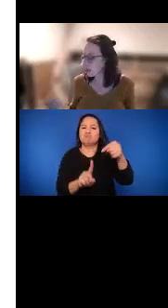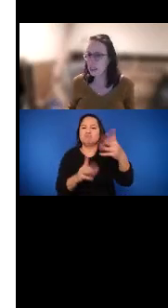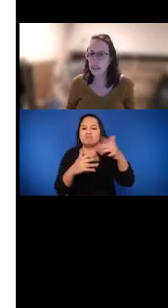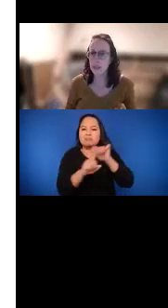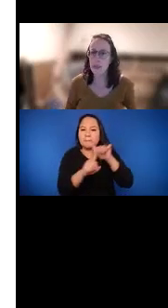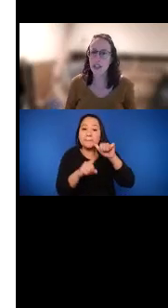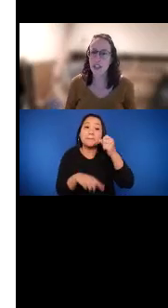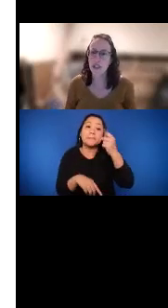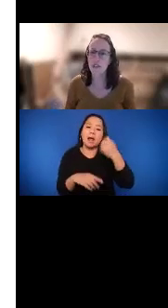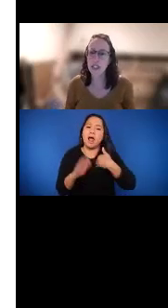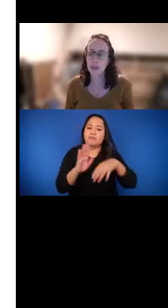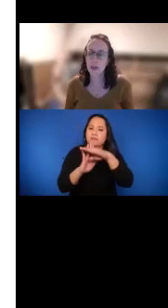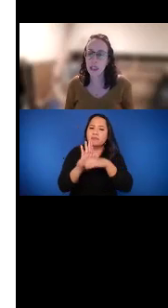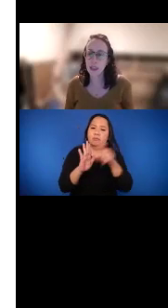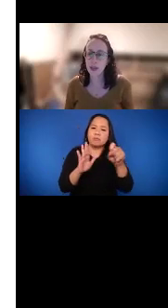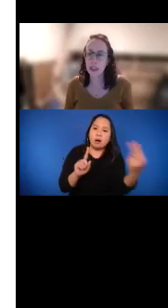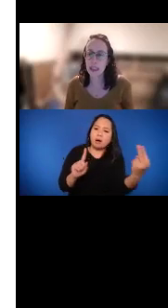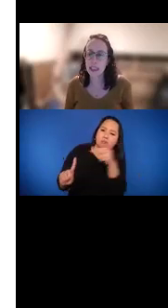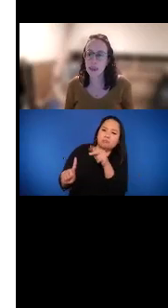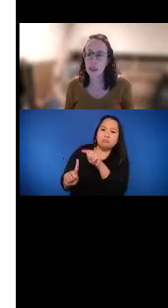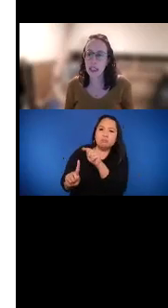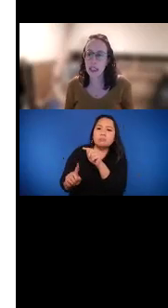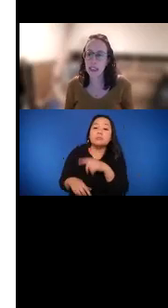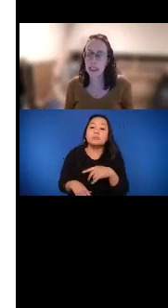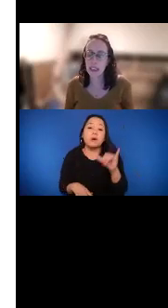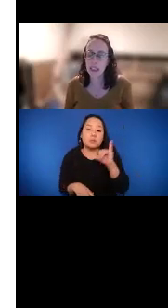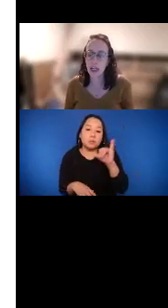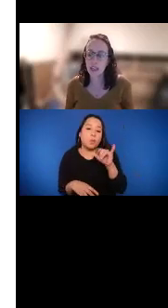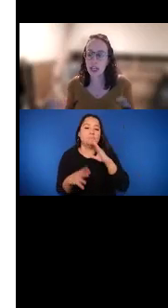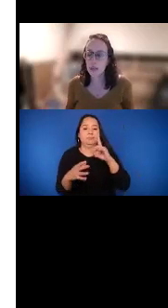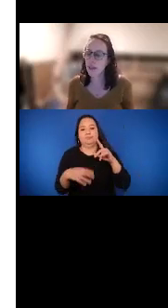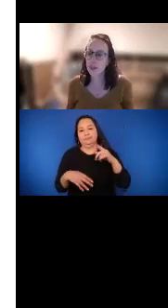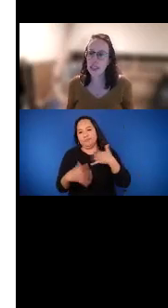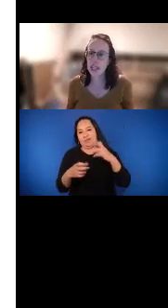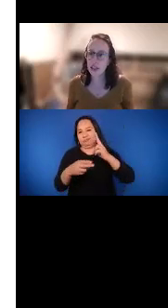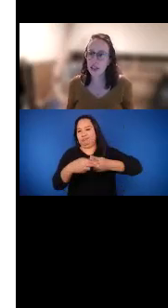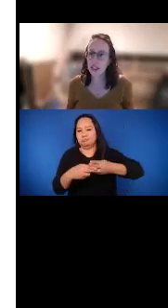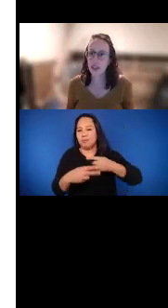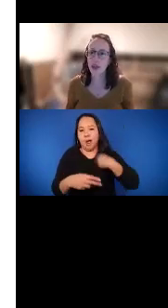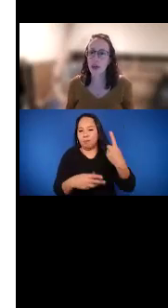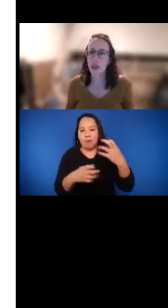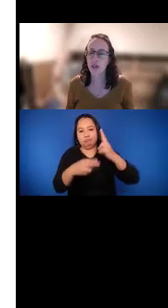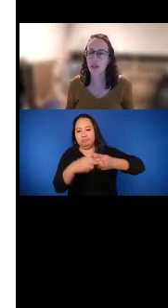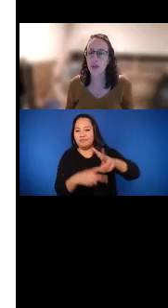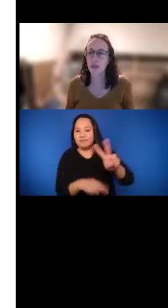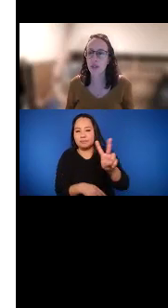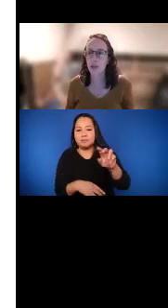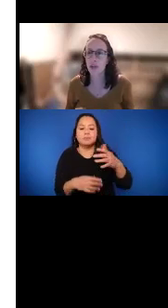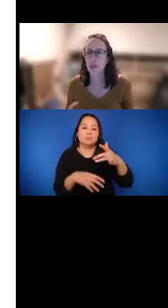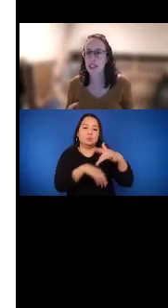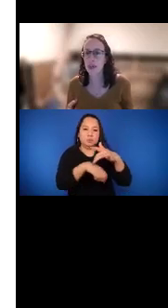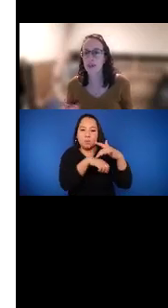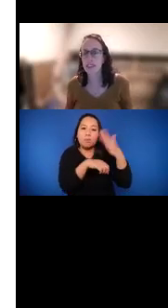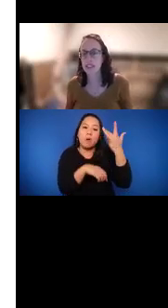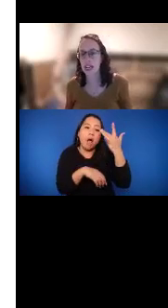I always like to mention victim resources because on top of everything else that you're going through, if you